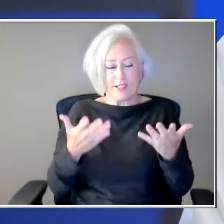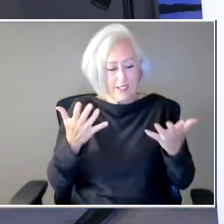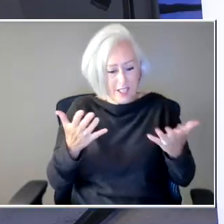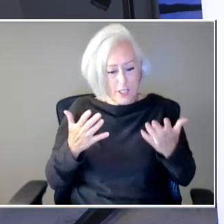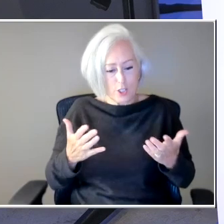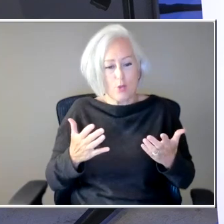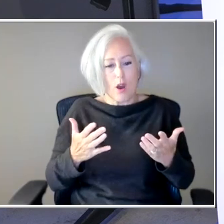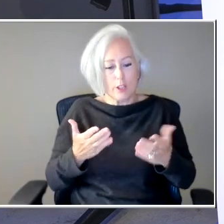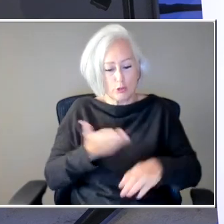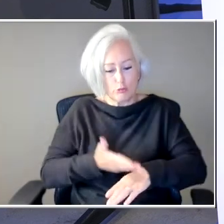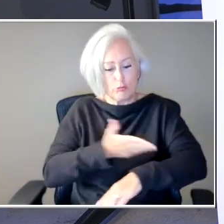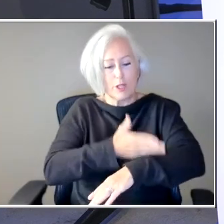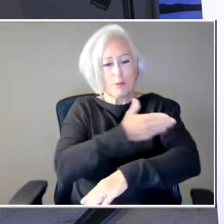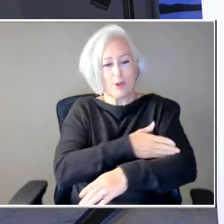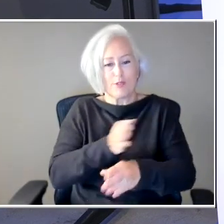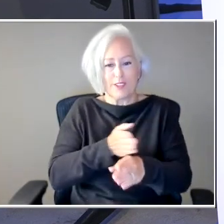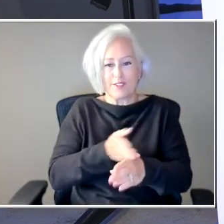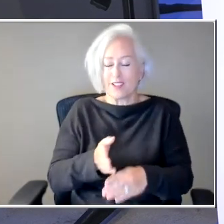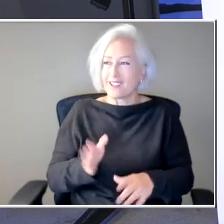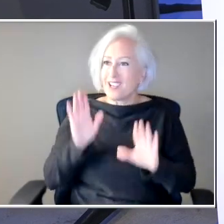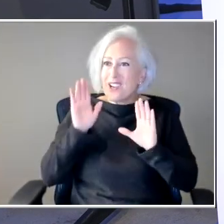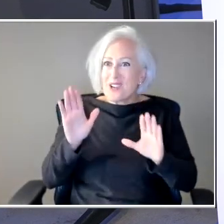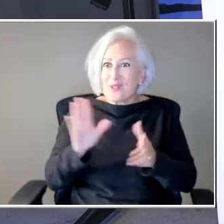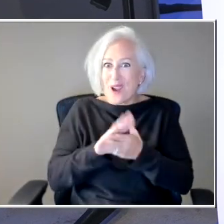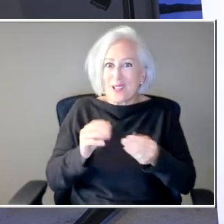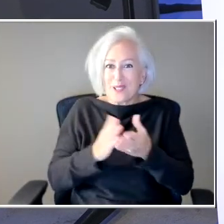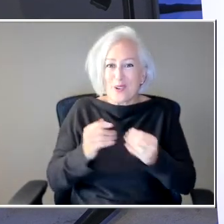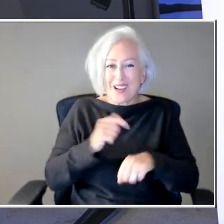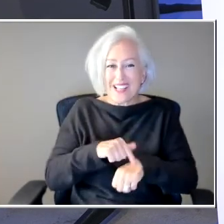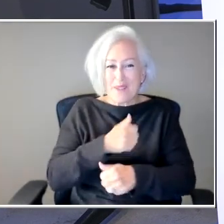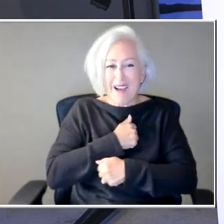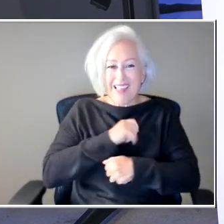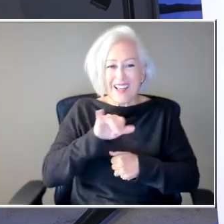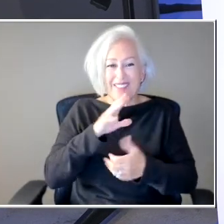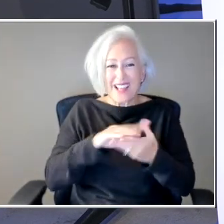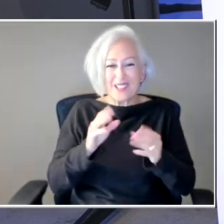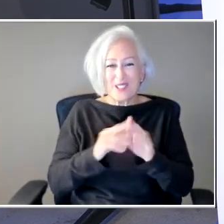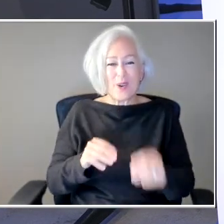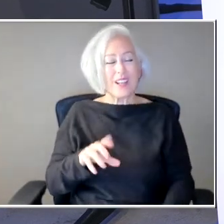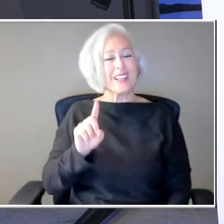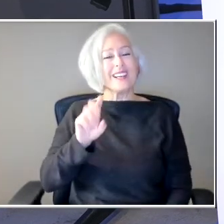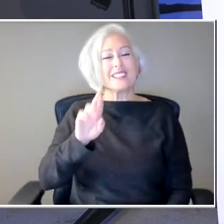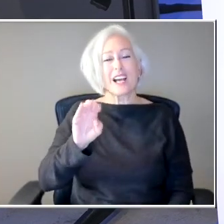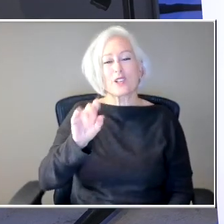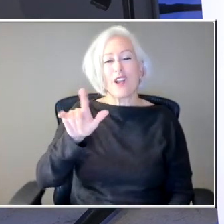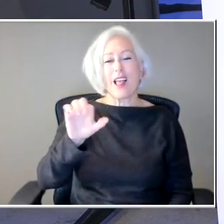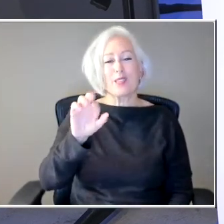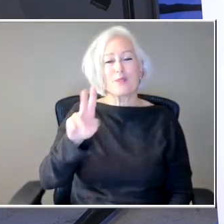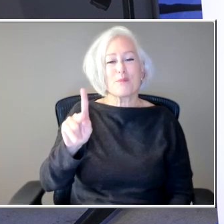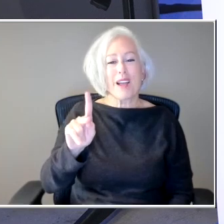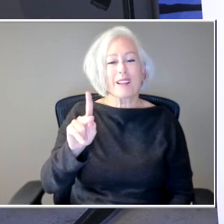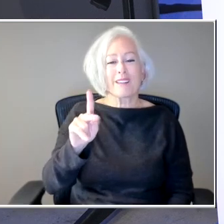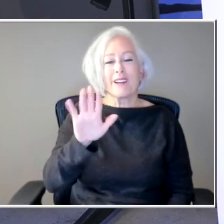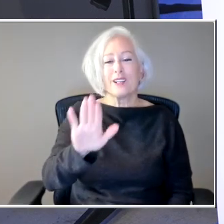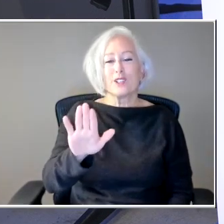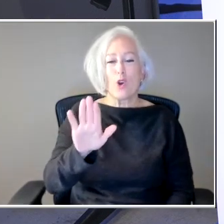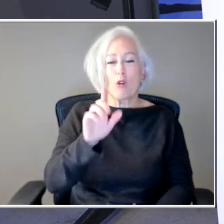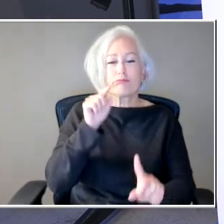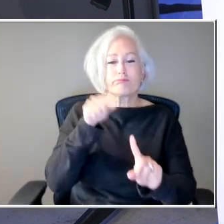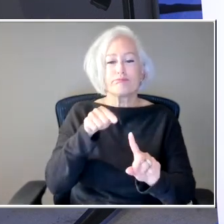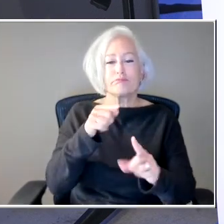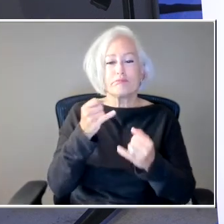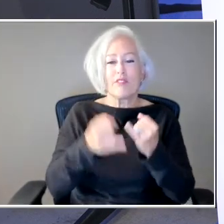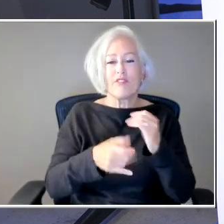Great story time, Dr. Bansal, this morning. I like that story. Dr. Ellerbeck, what's the big takeaway from just what